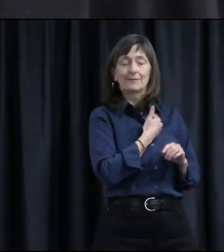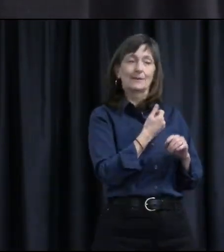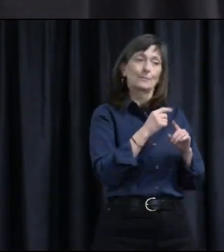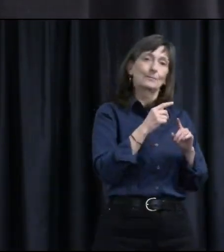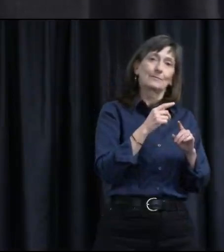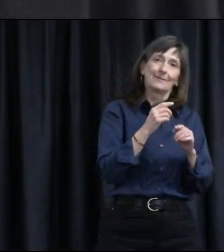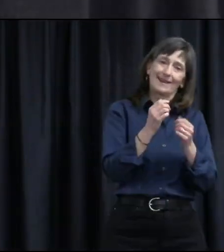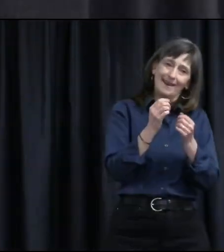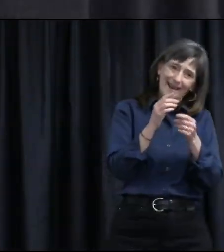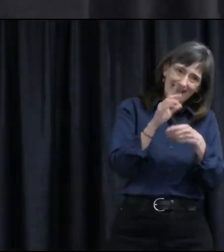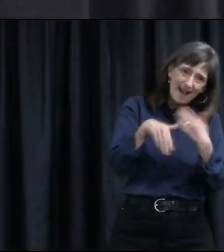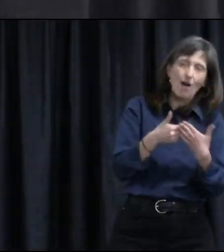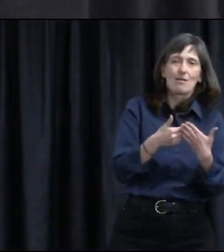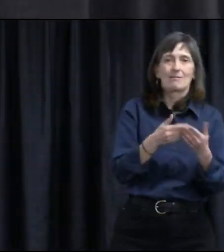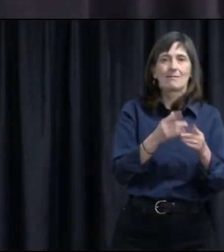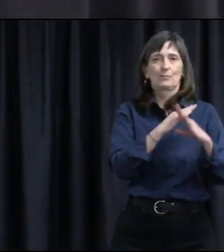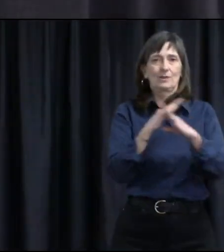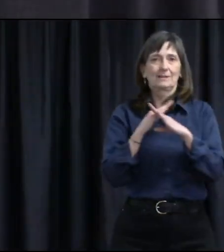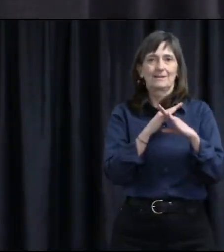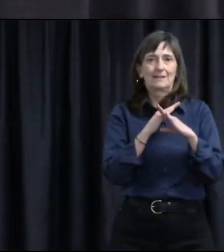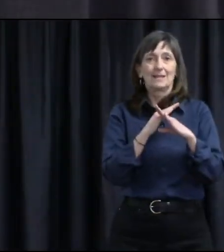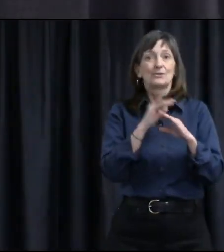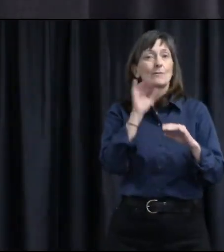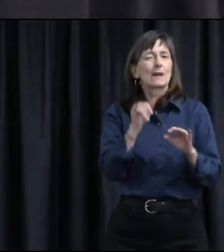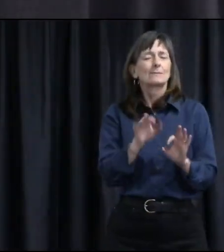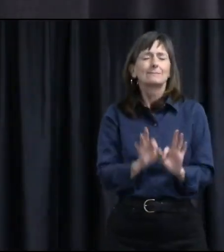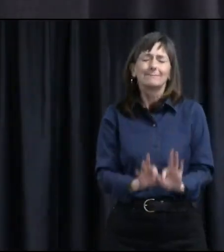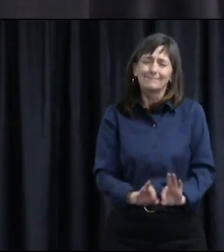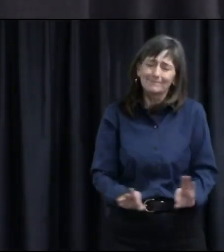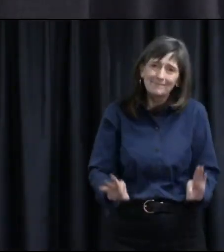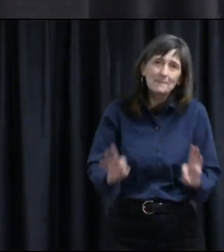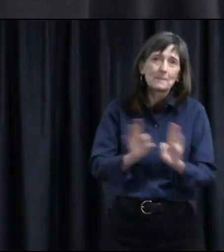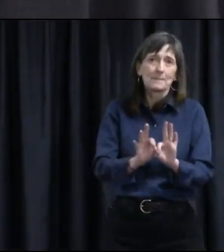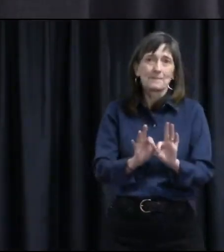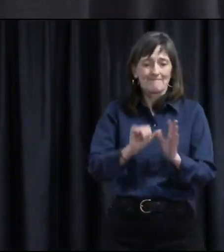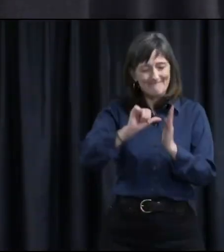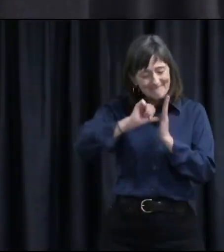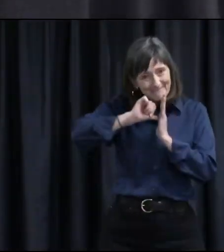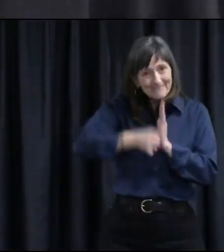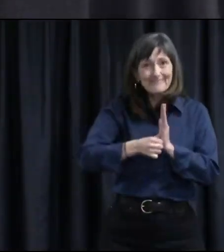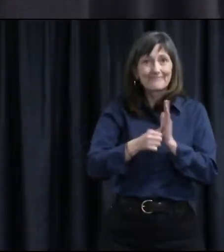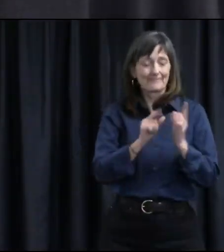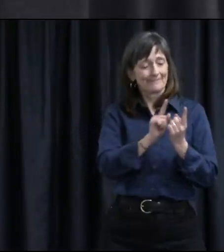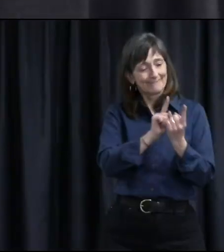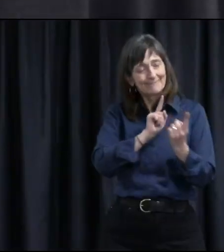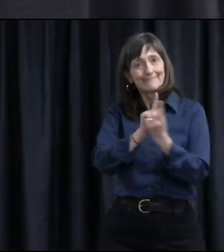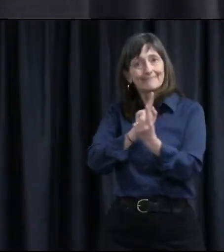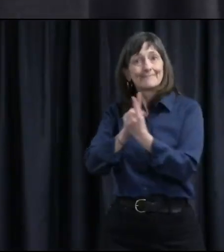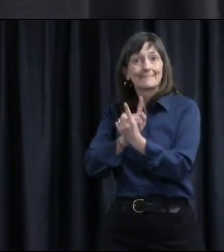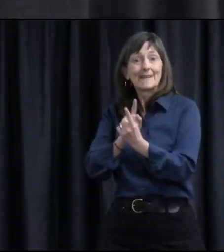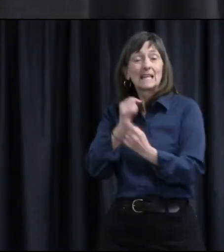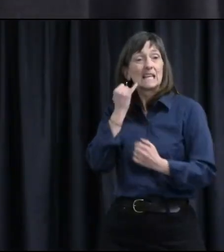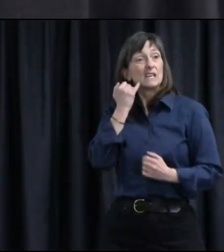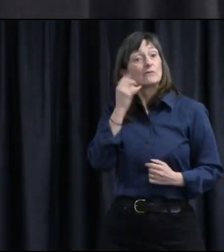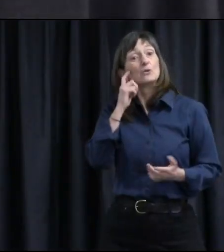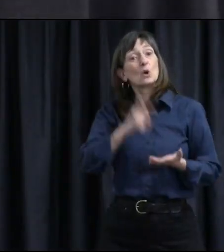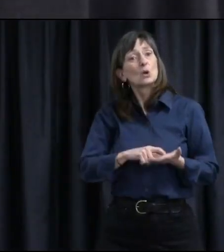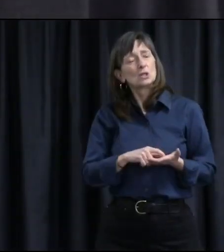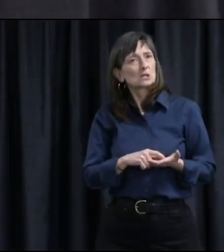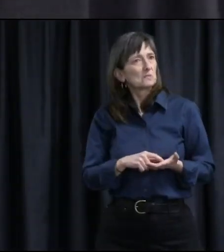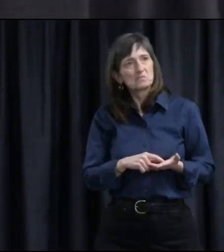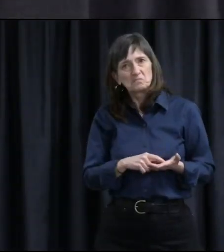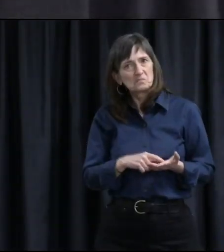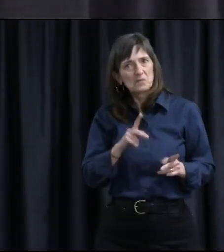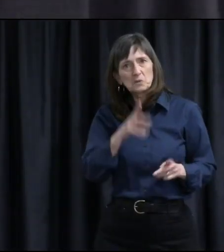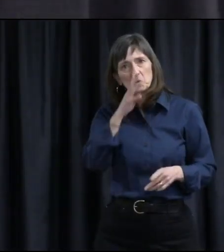So practicing social distancing in our society is paramount, and if indeed we have to take more aggressive measures,